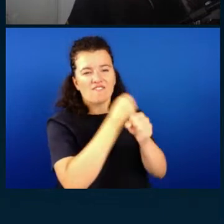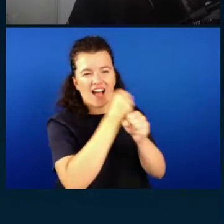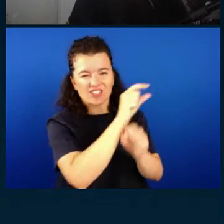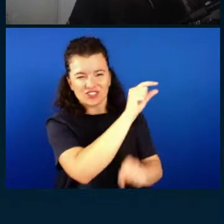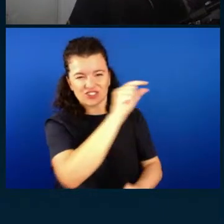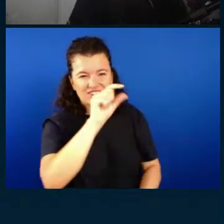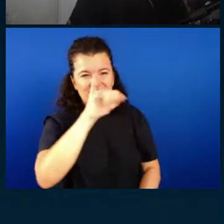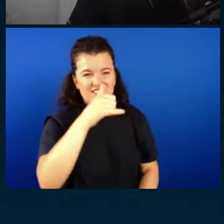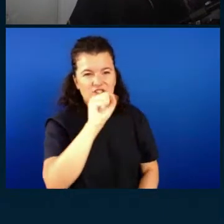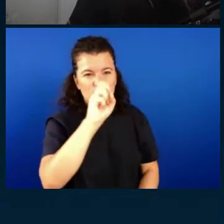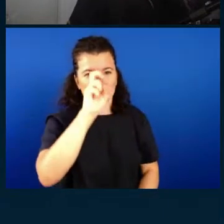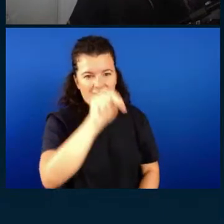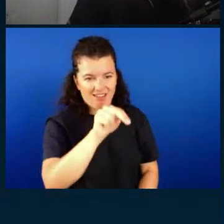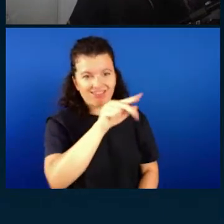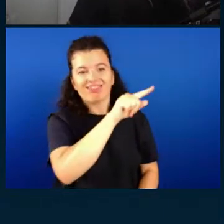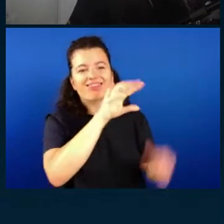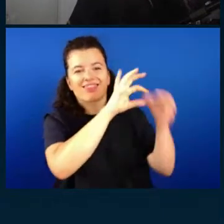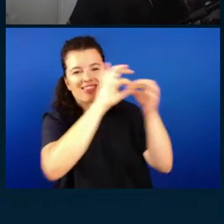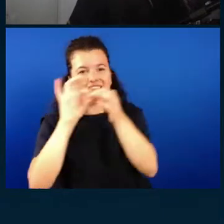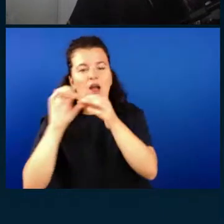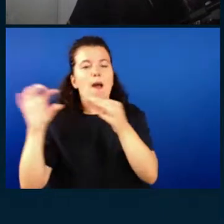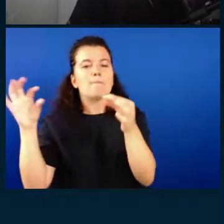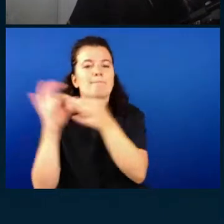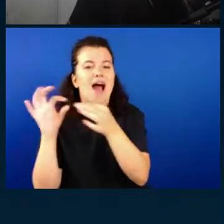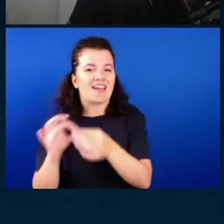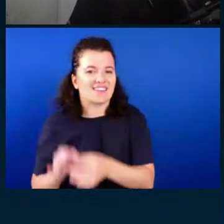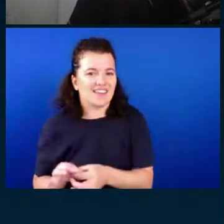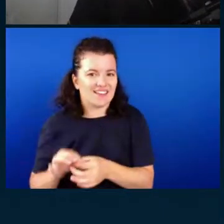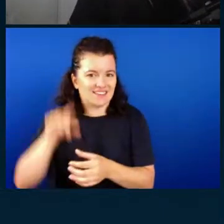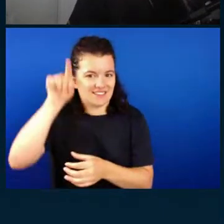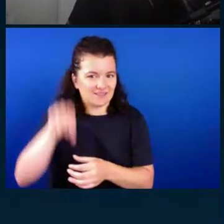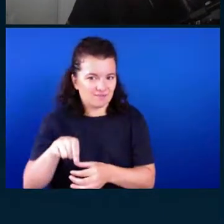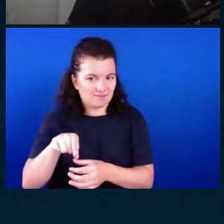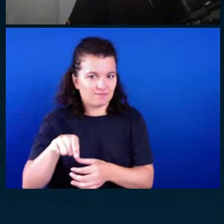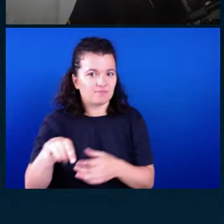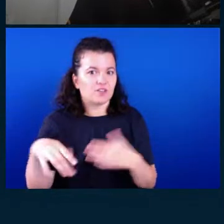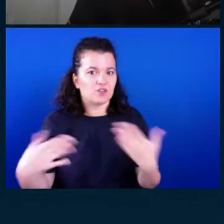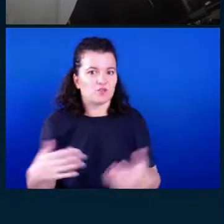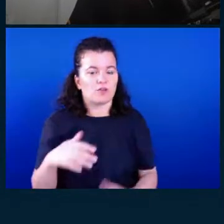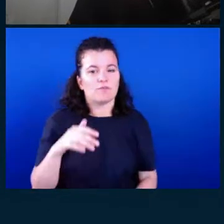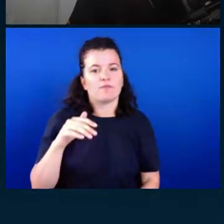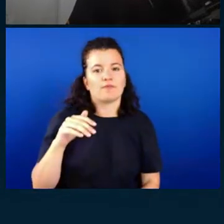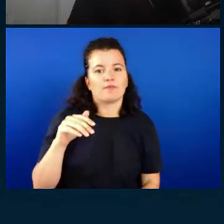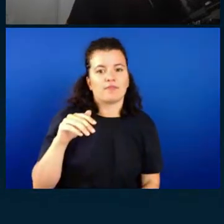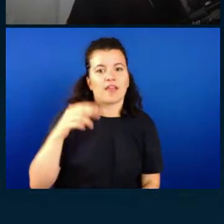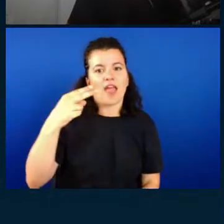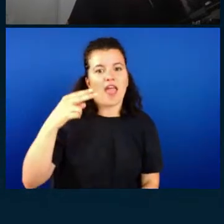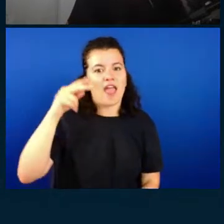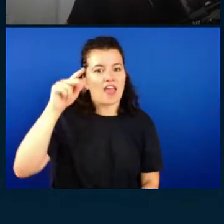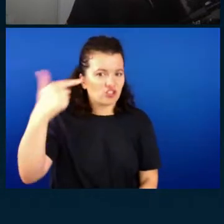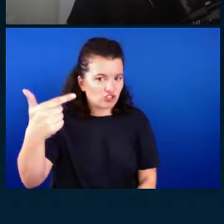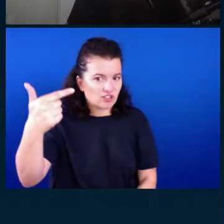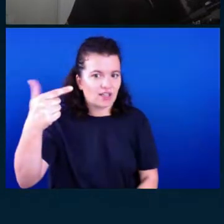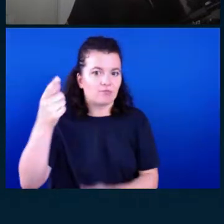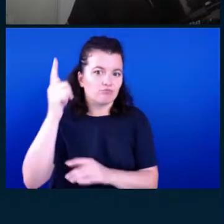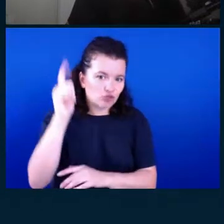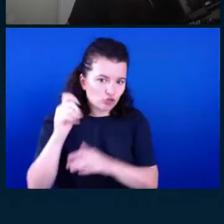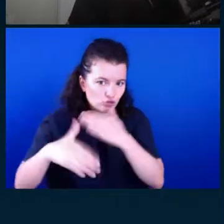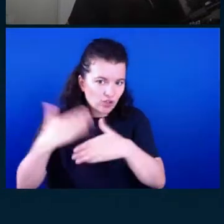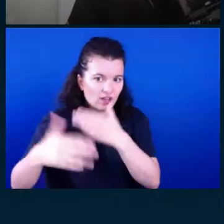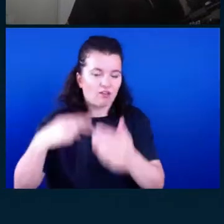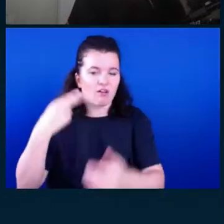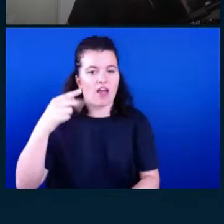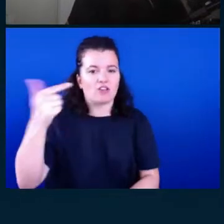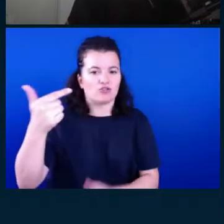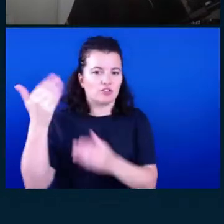it's a JSON file where, in this case, I have an HTTP trigger and an HTTP output binding. So every binding I can set in this